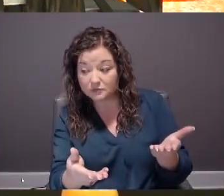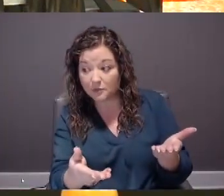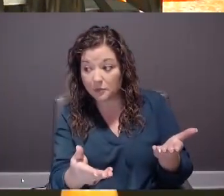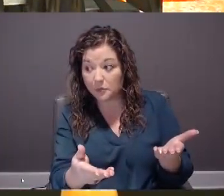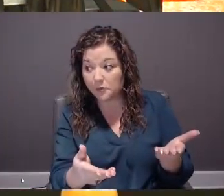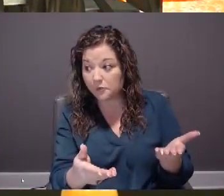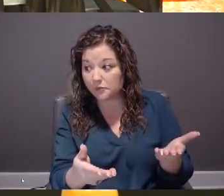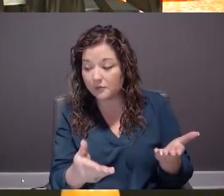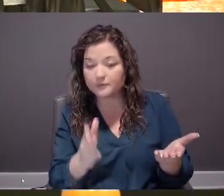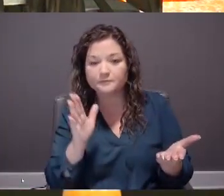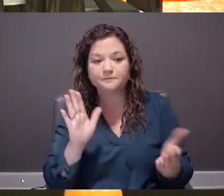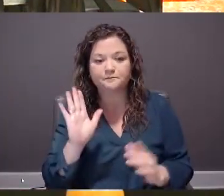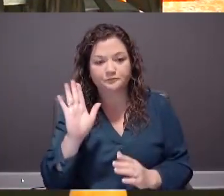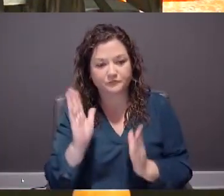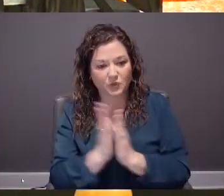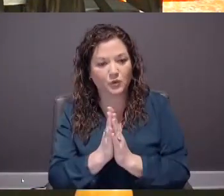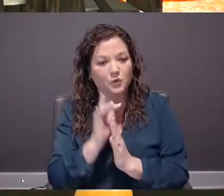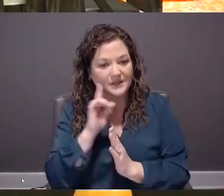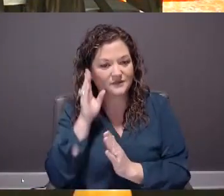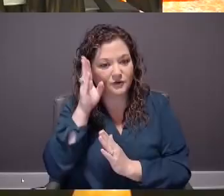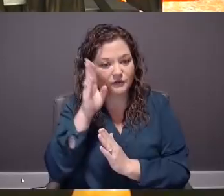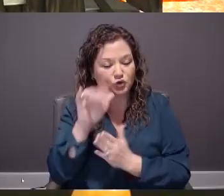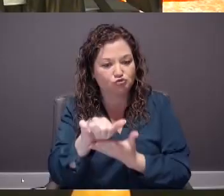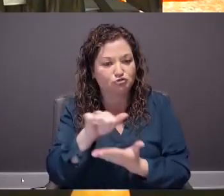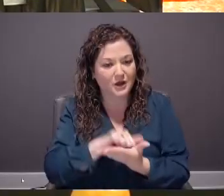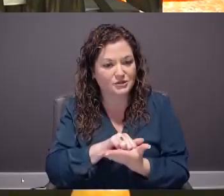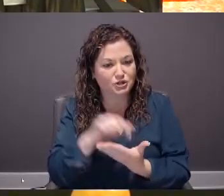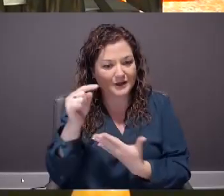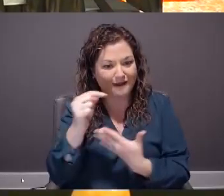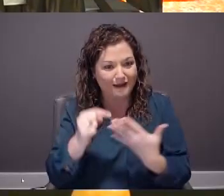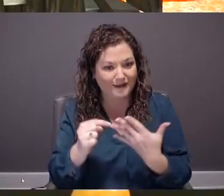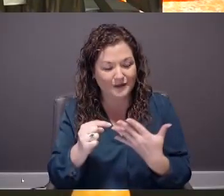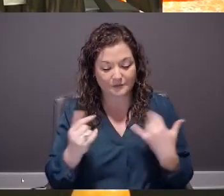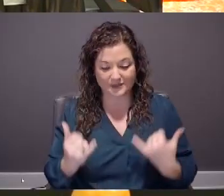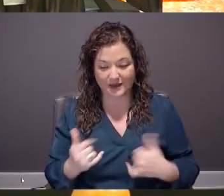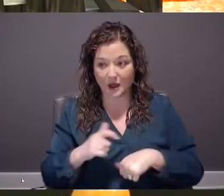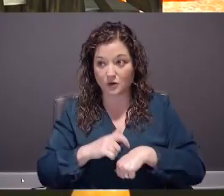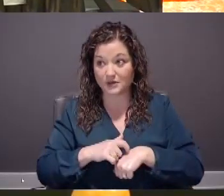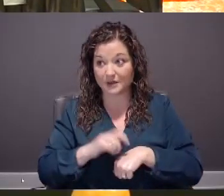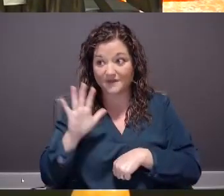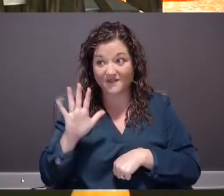for future agenda items, but as it is 5:06 p.m.,